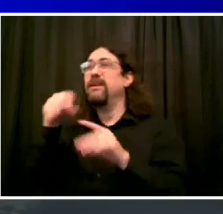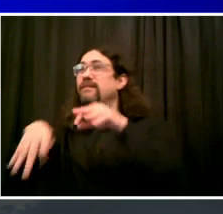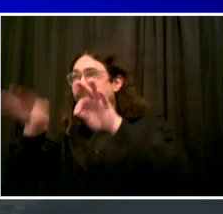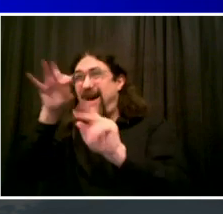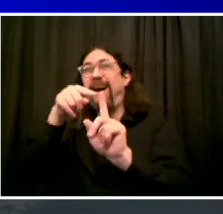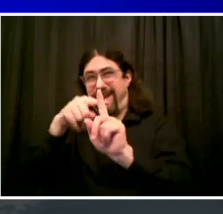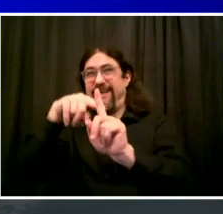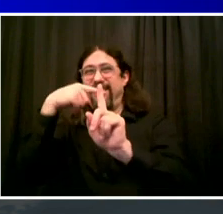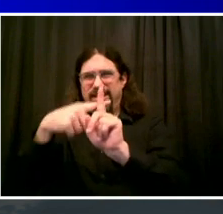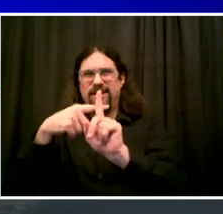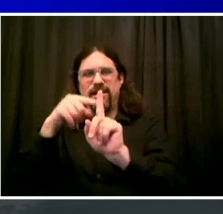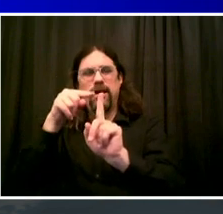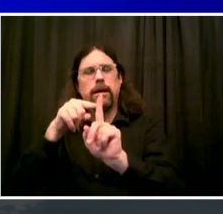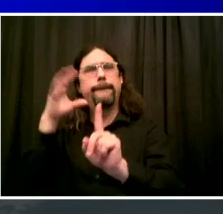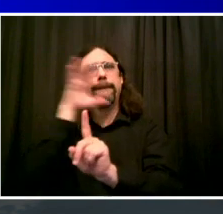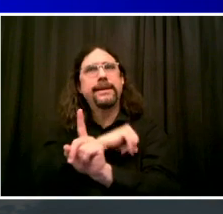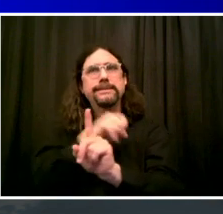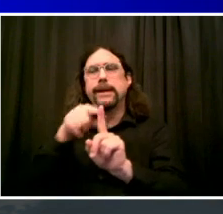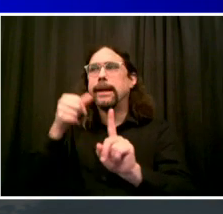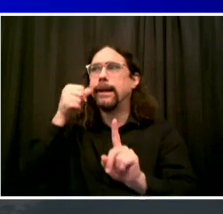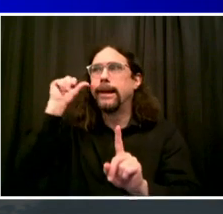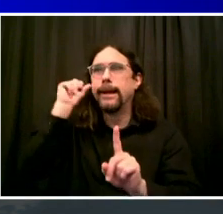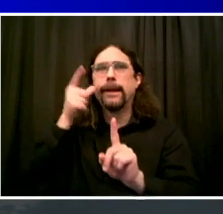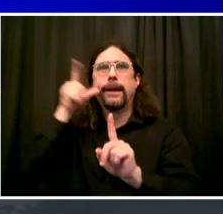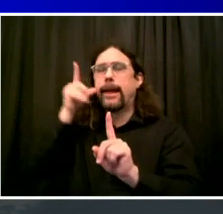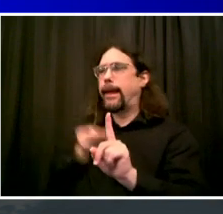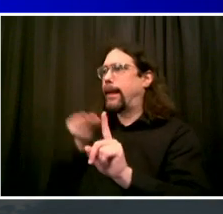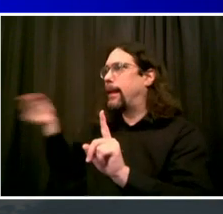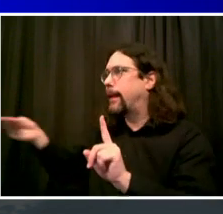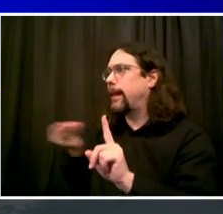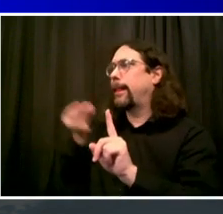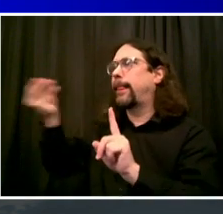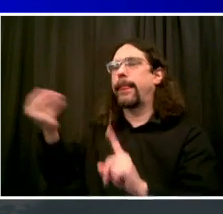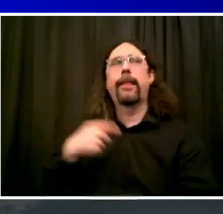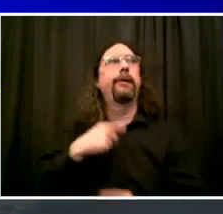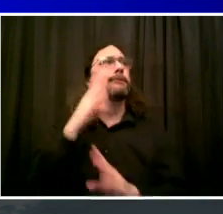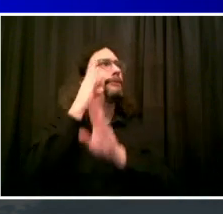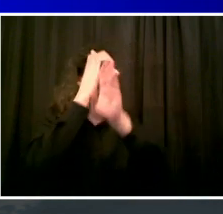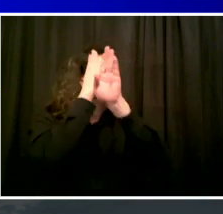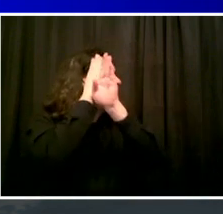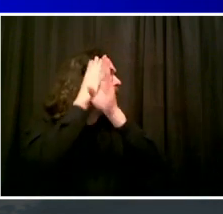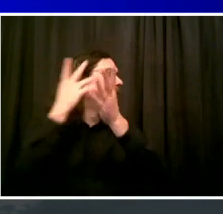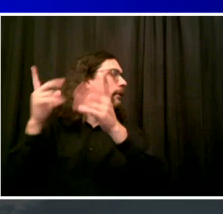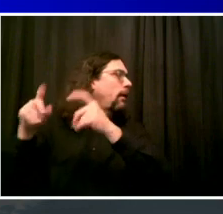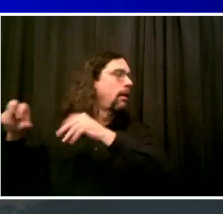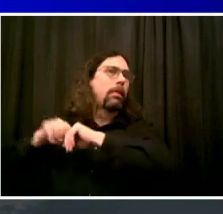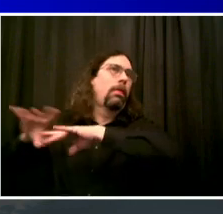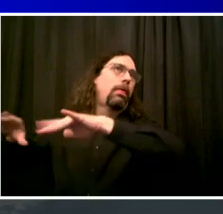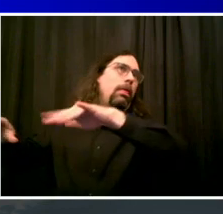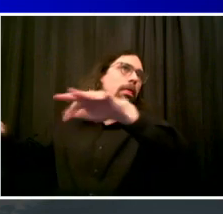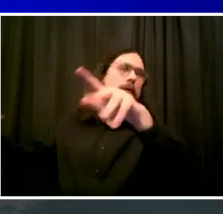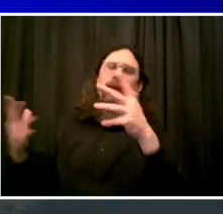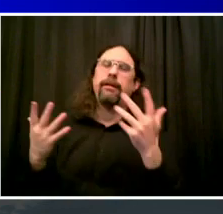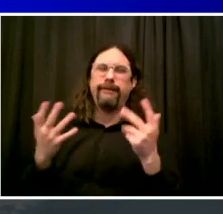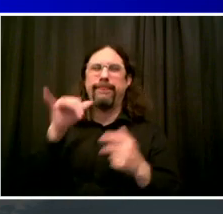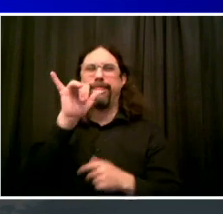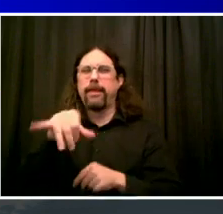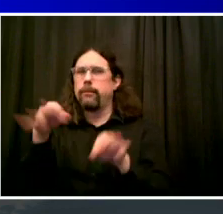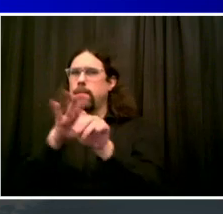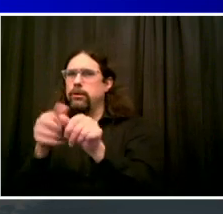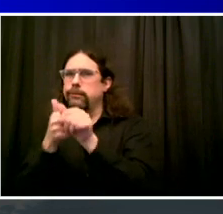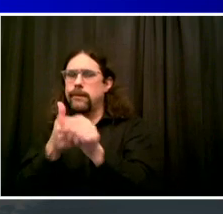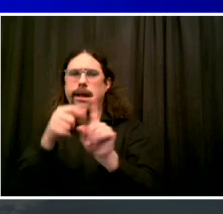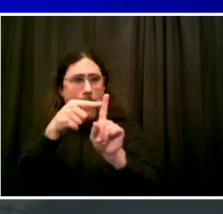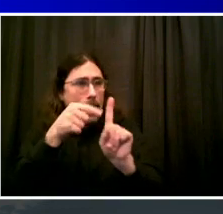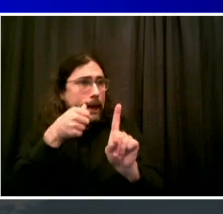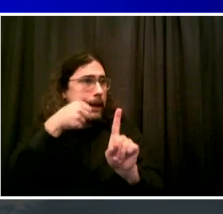evaluated. In many cases, will need to be tested as well. So the goal here is to trace people, and then